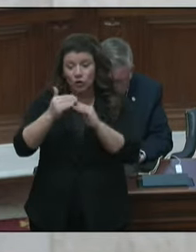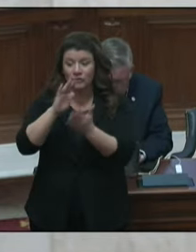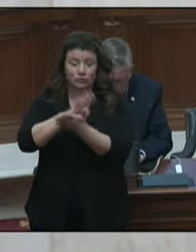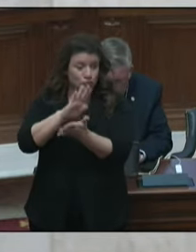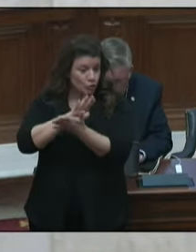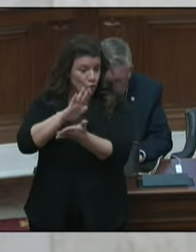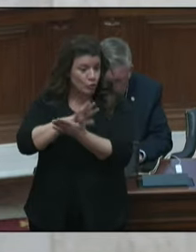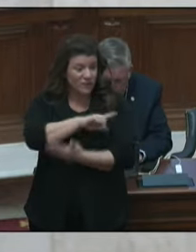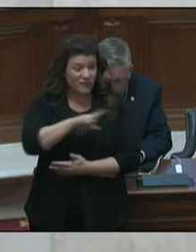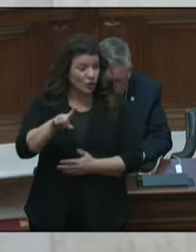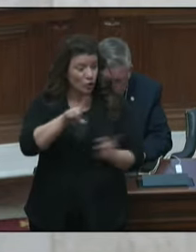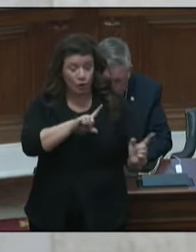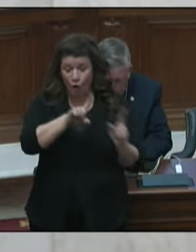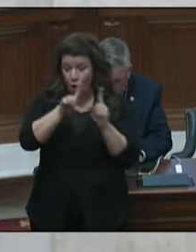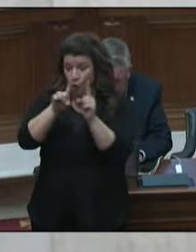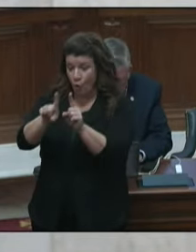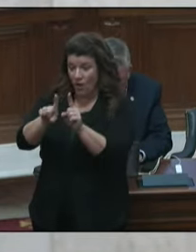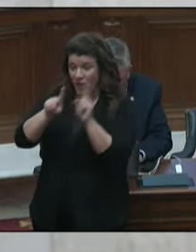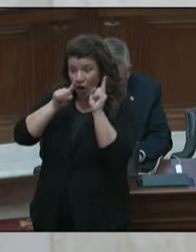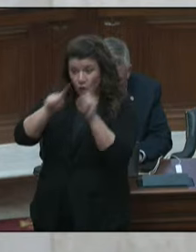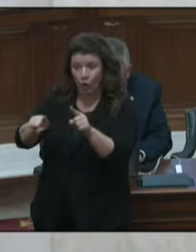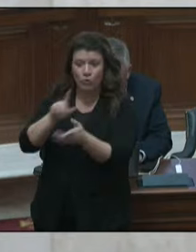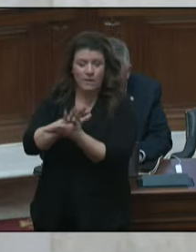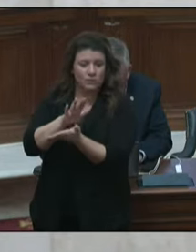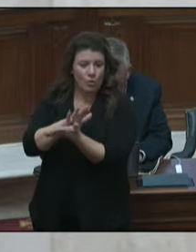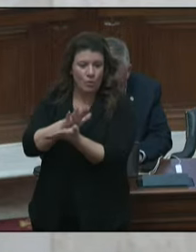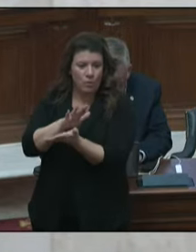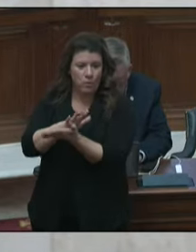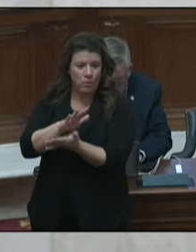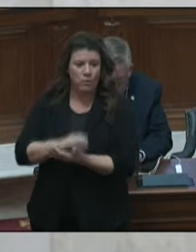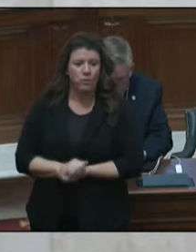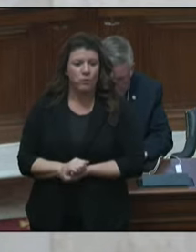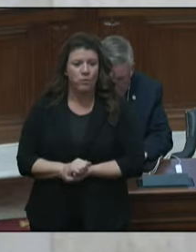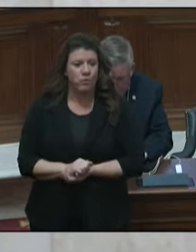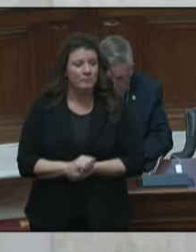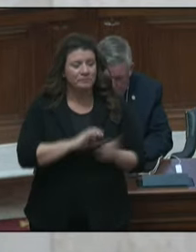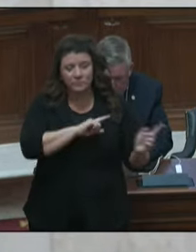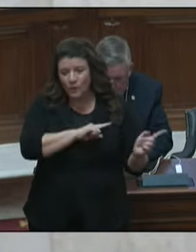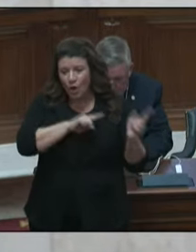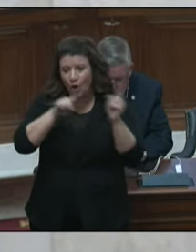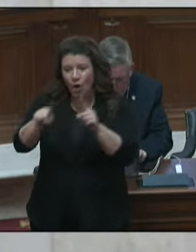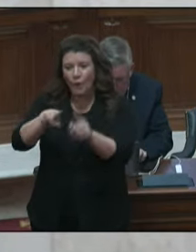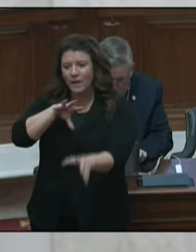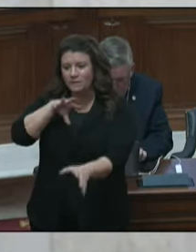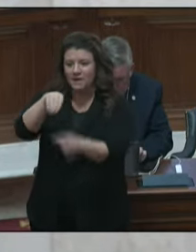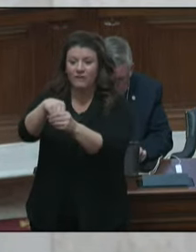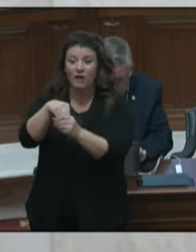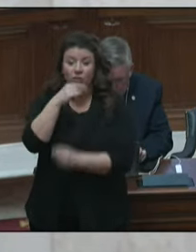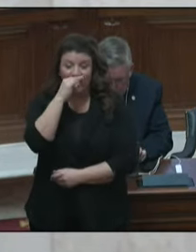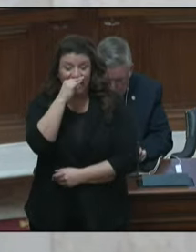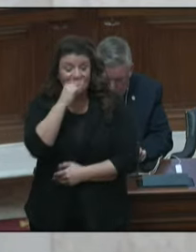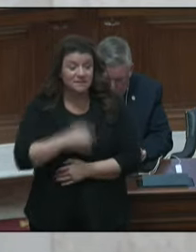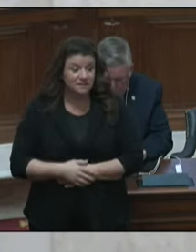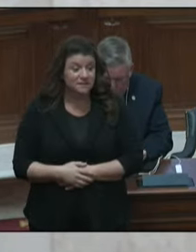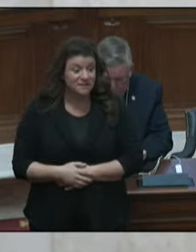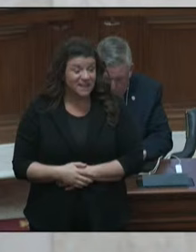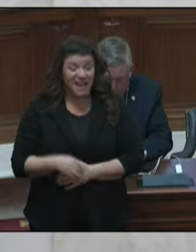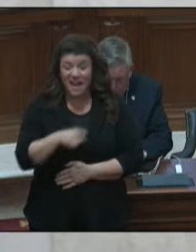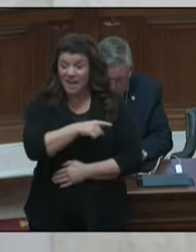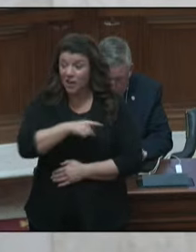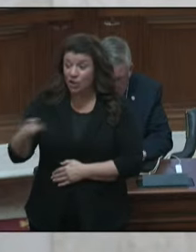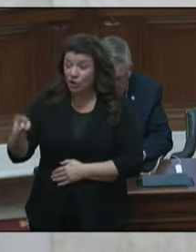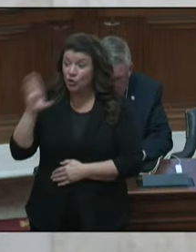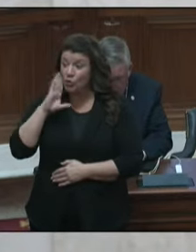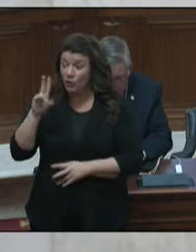you've got to do is go to the school. Go and be with the kids. And what you're going to